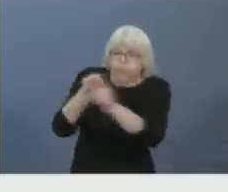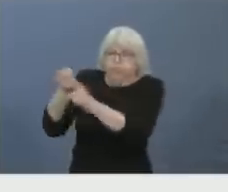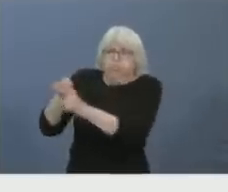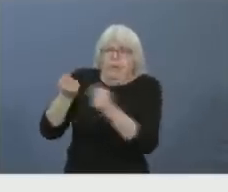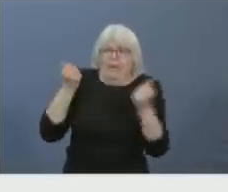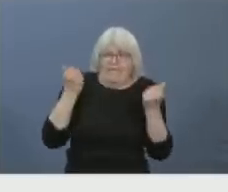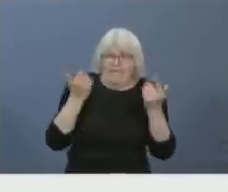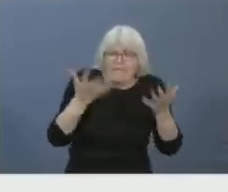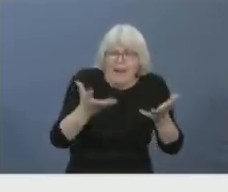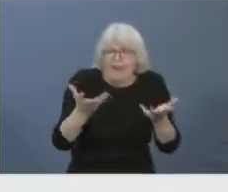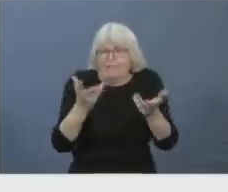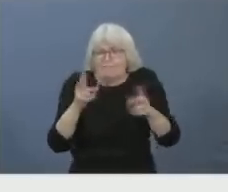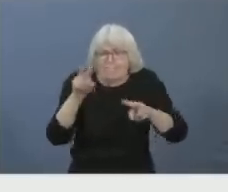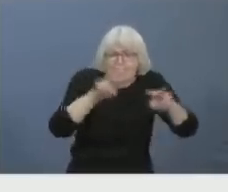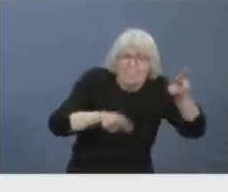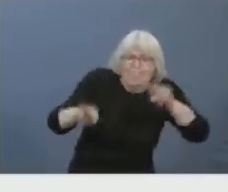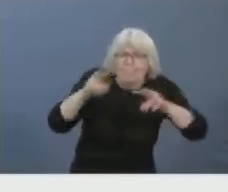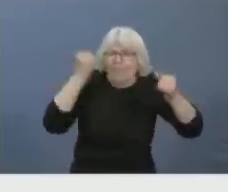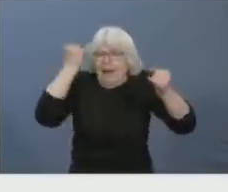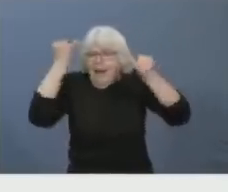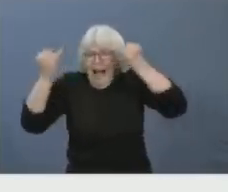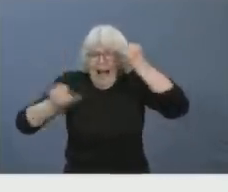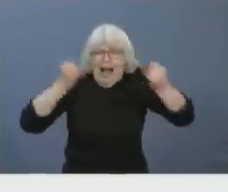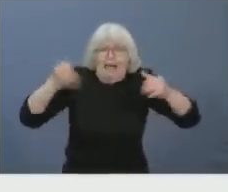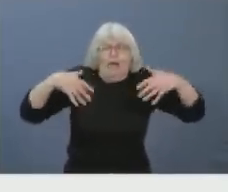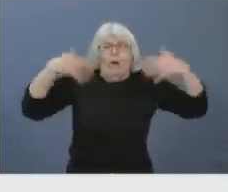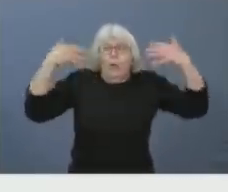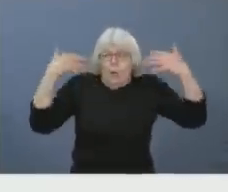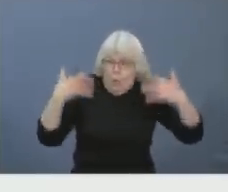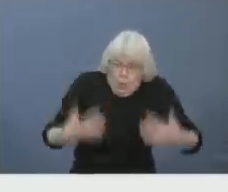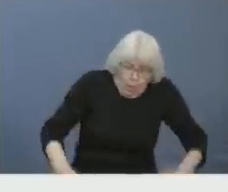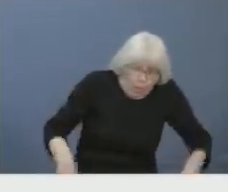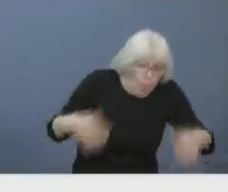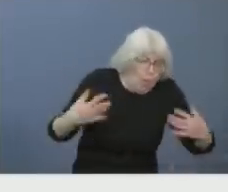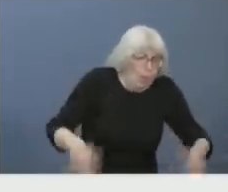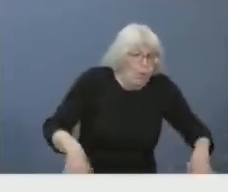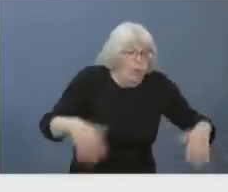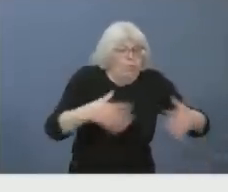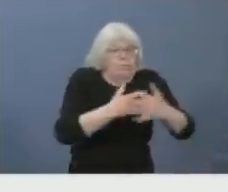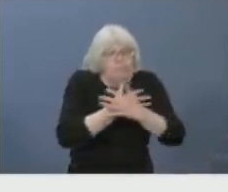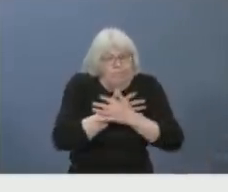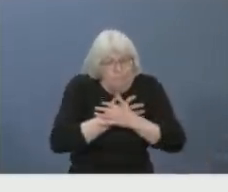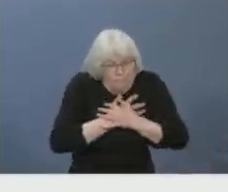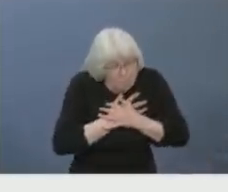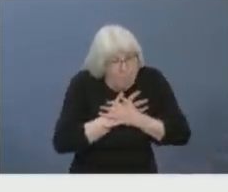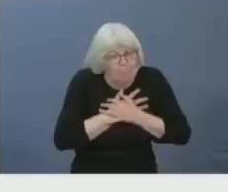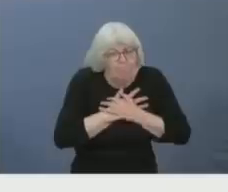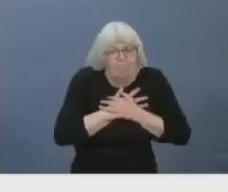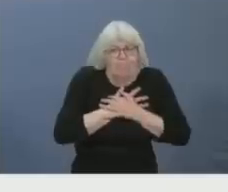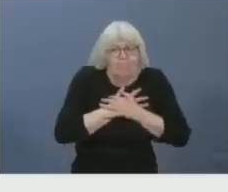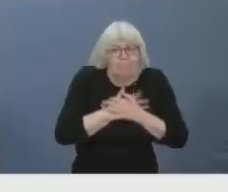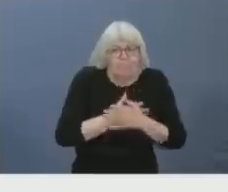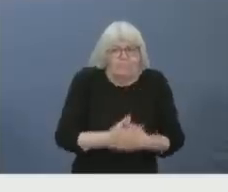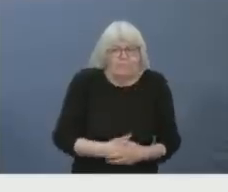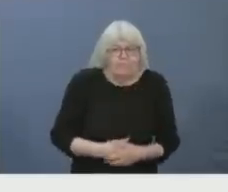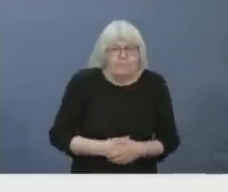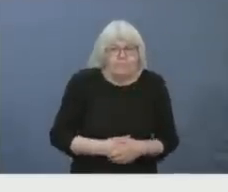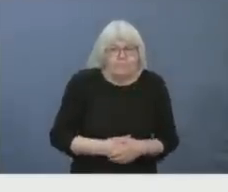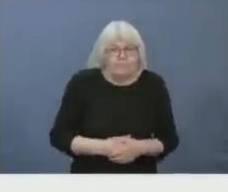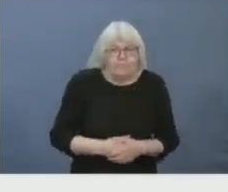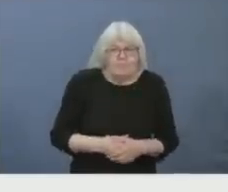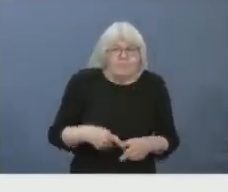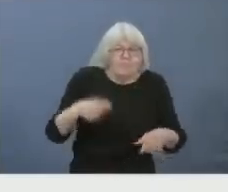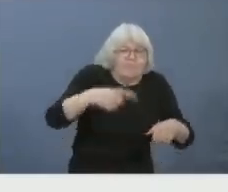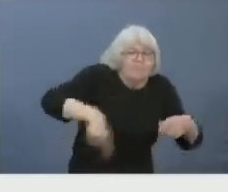the damage it's extensive. It's heartbreaking for sure. And speaking, with people at the comfort